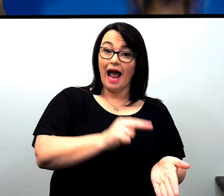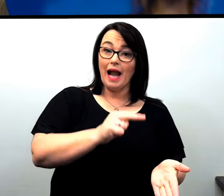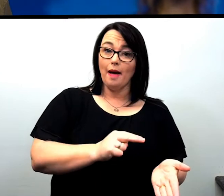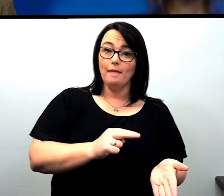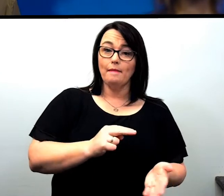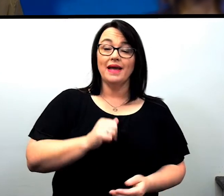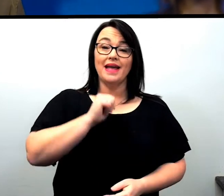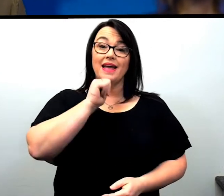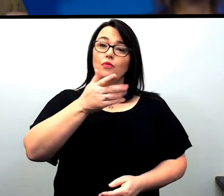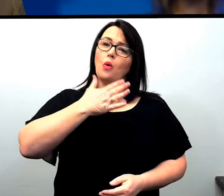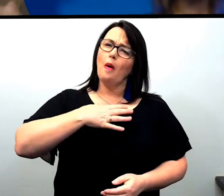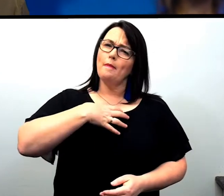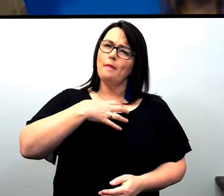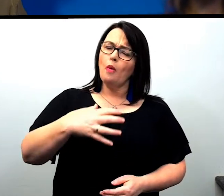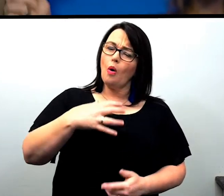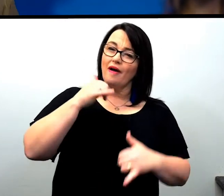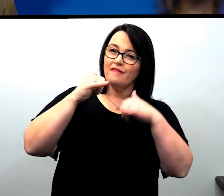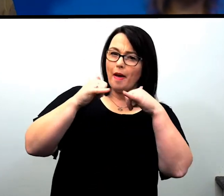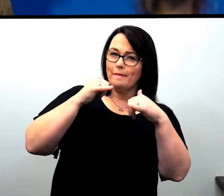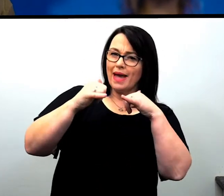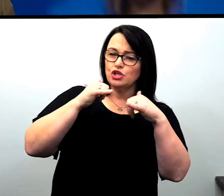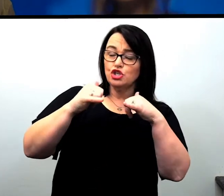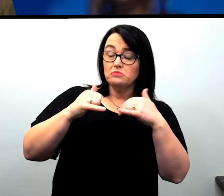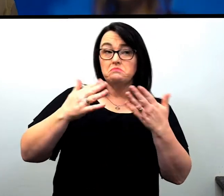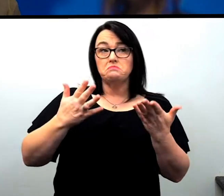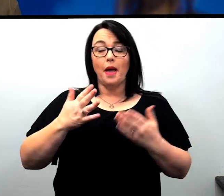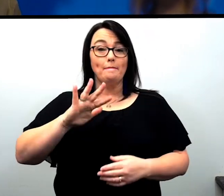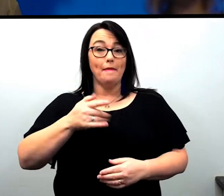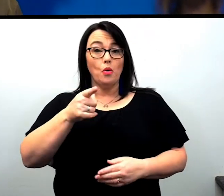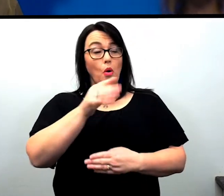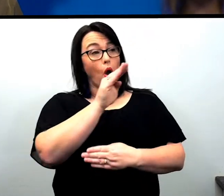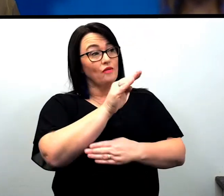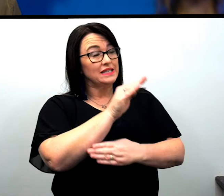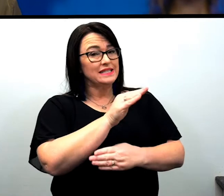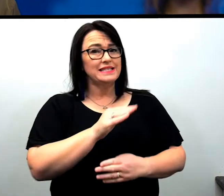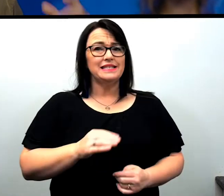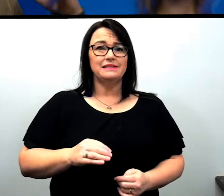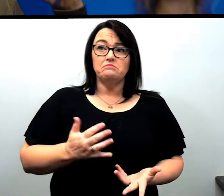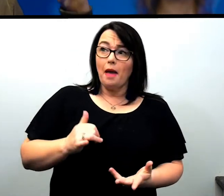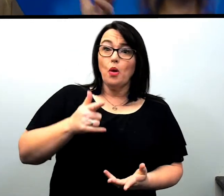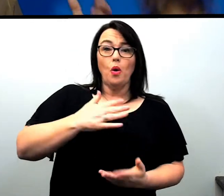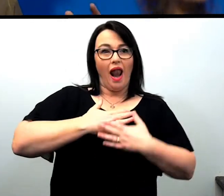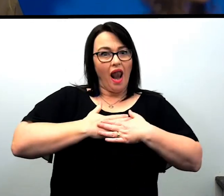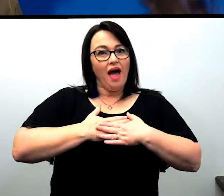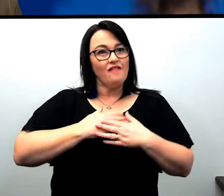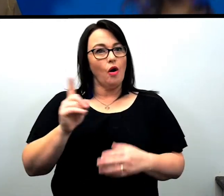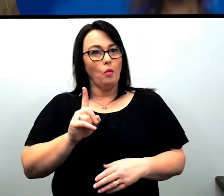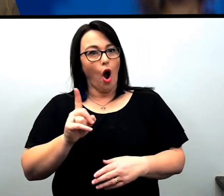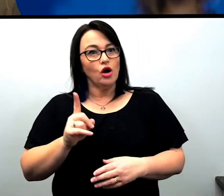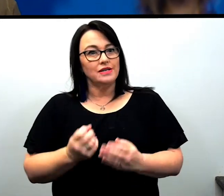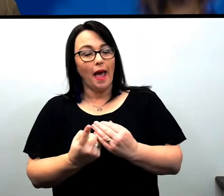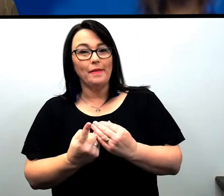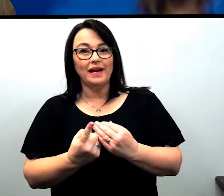more details about that. Maybe you are streaming in from overseas right now and you've loved what's going on and say, man, I want to be part of that